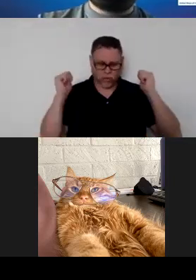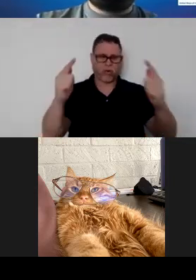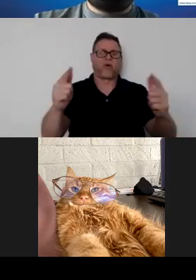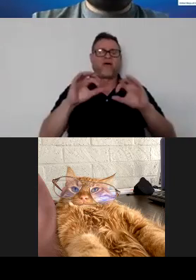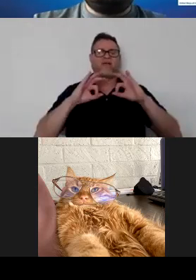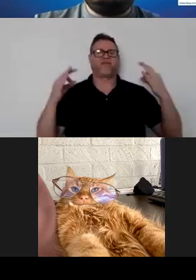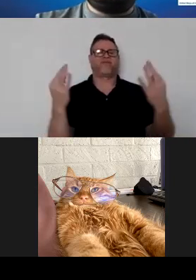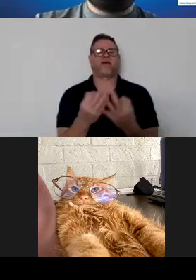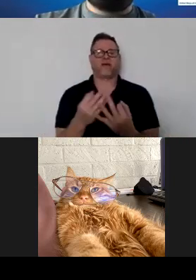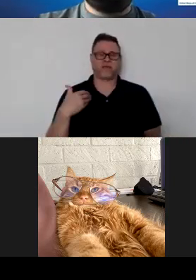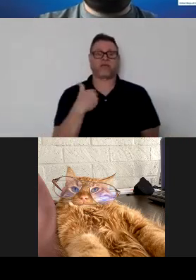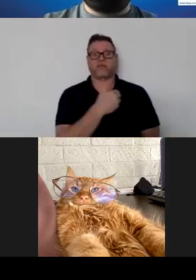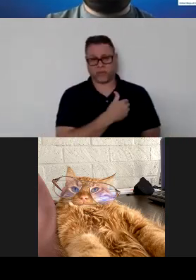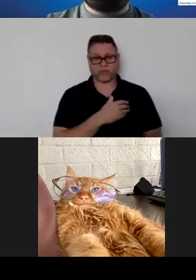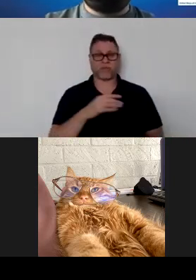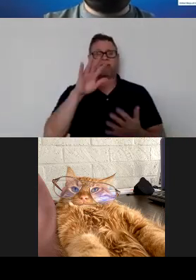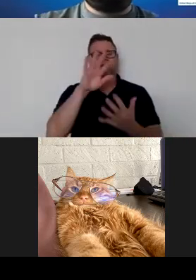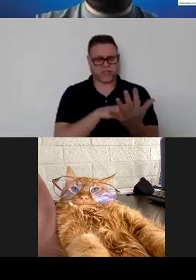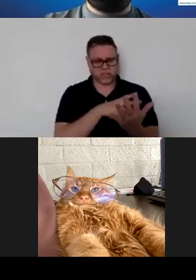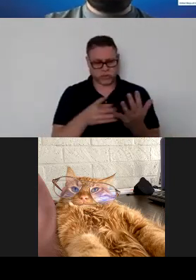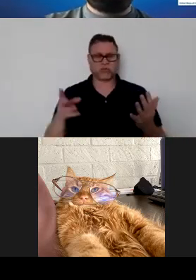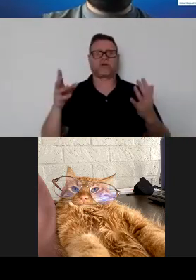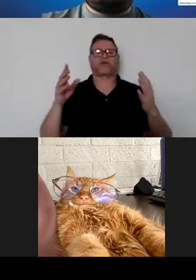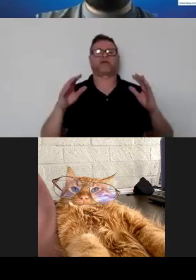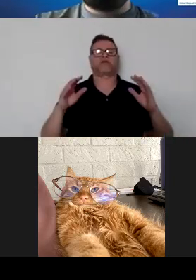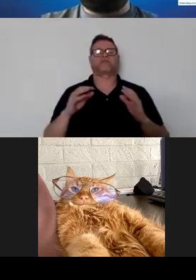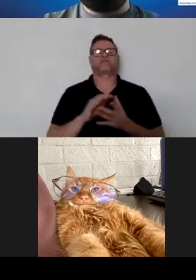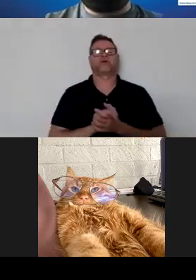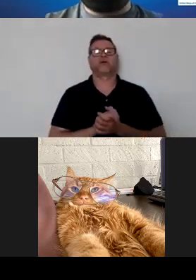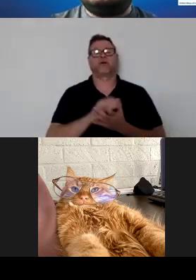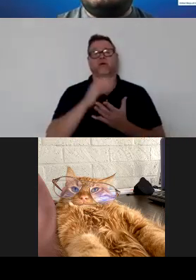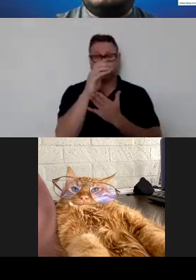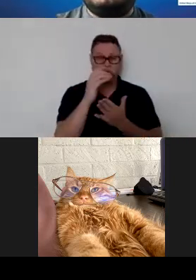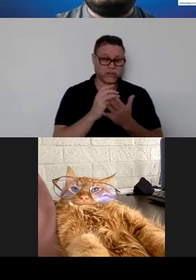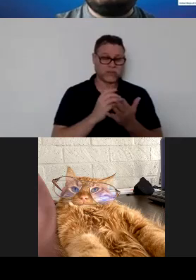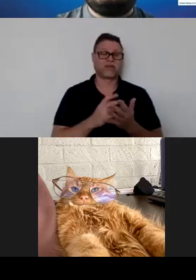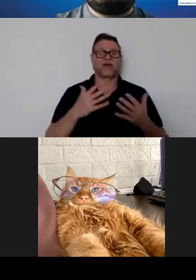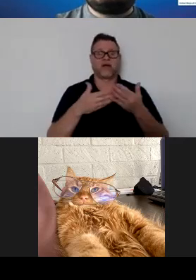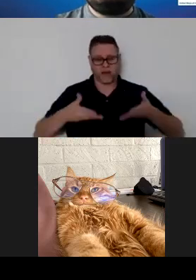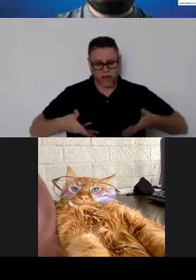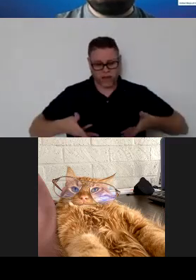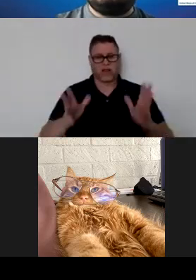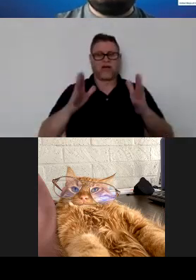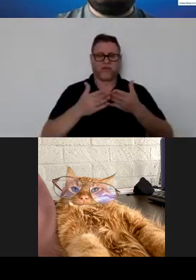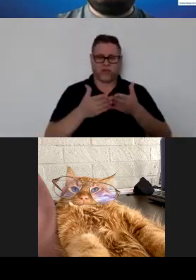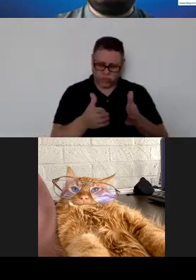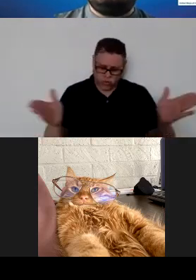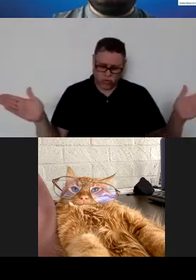and scheduling programs, courses, and meeting times that allow for the broadest participation.